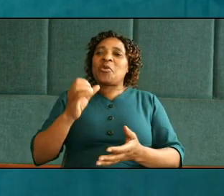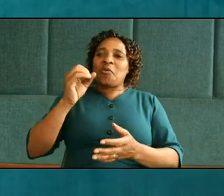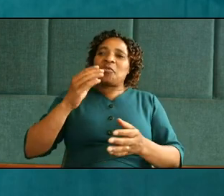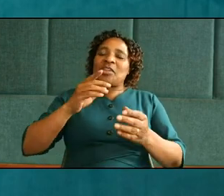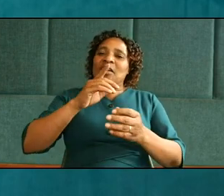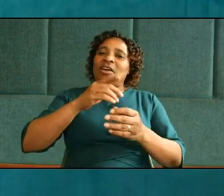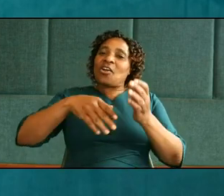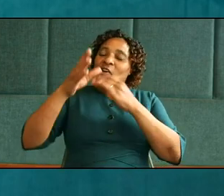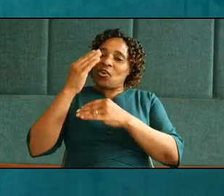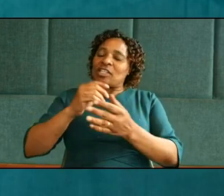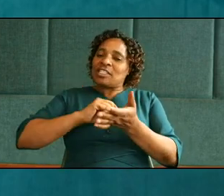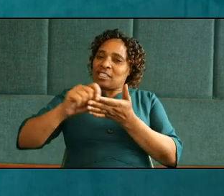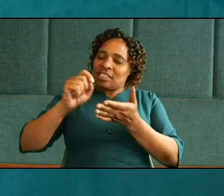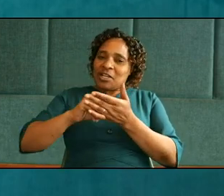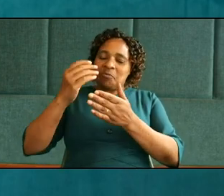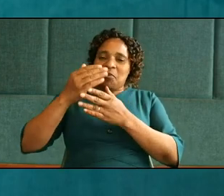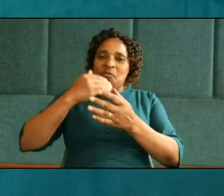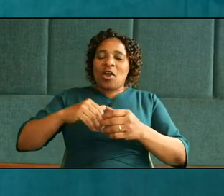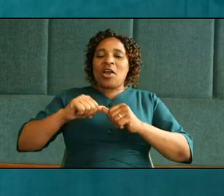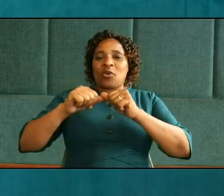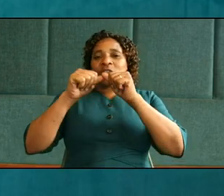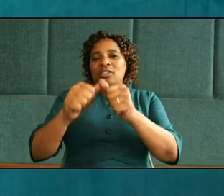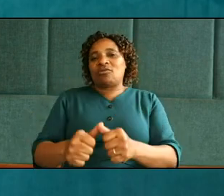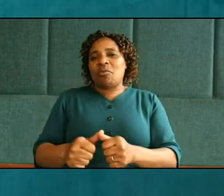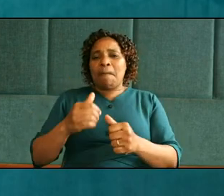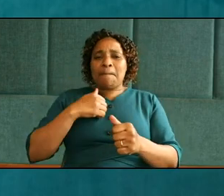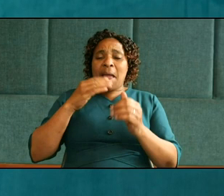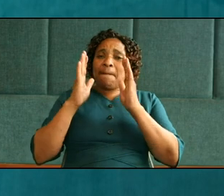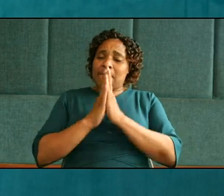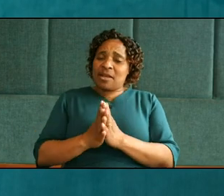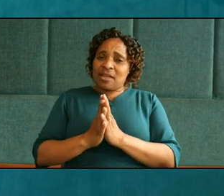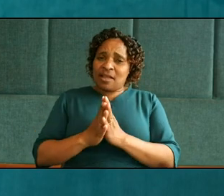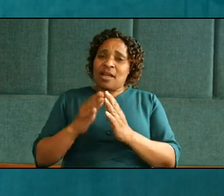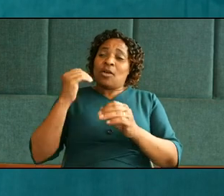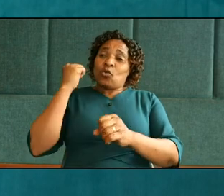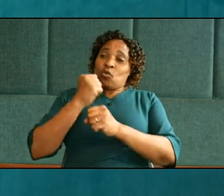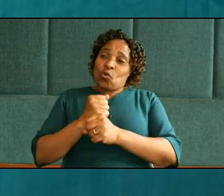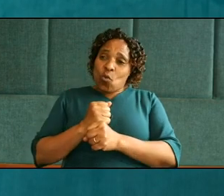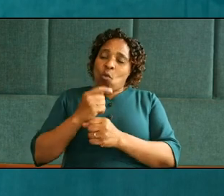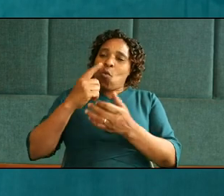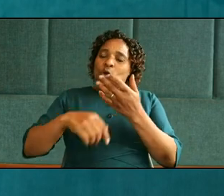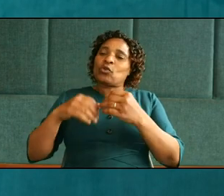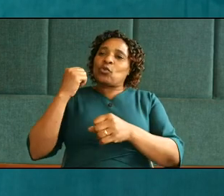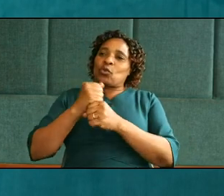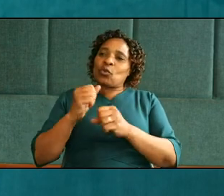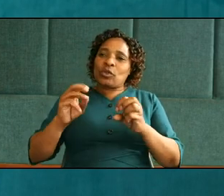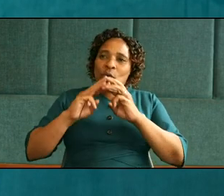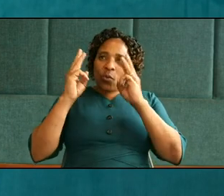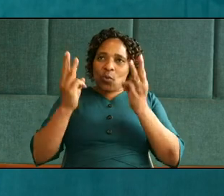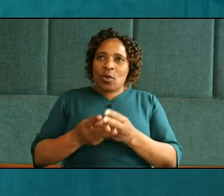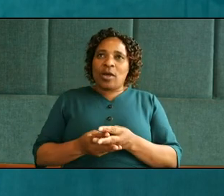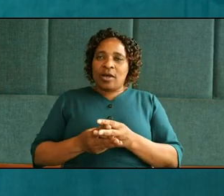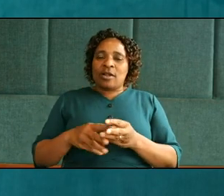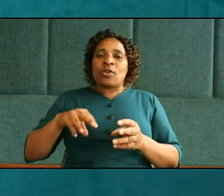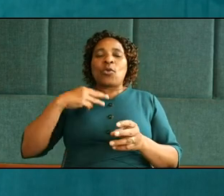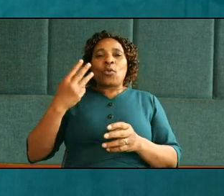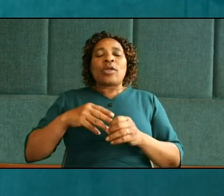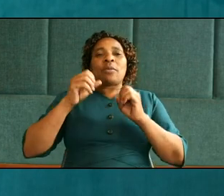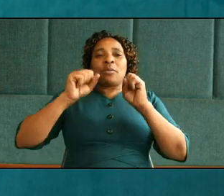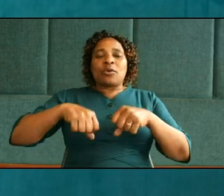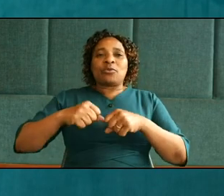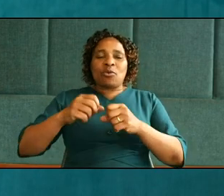written. And before I proceed on, it's my prayer that as we do what we do on this world, we can